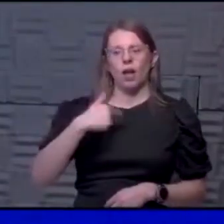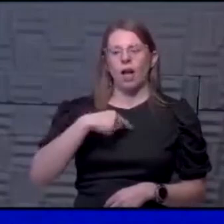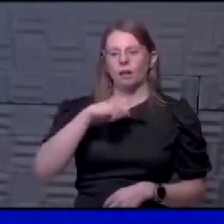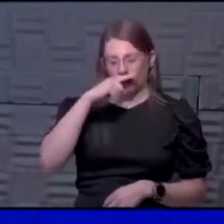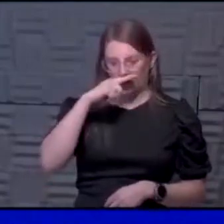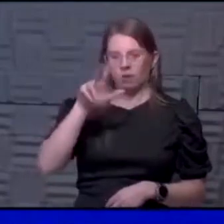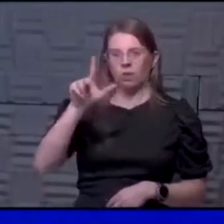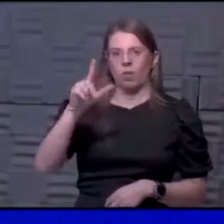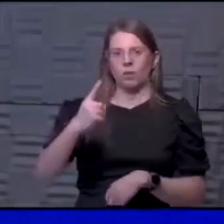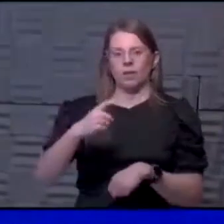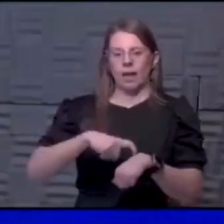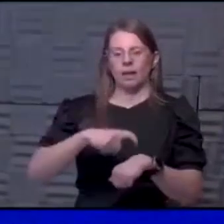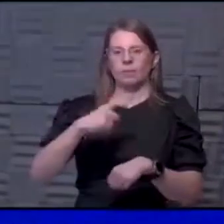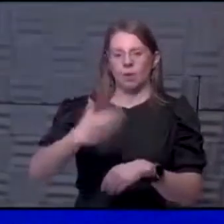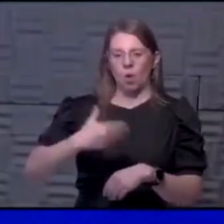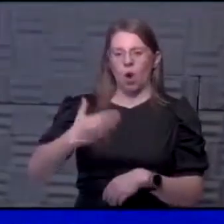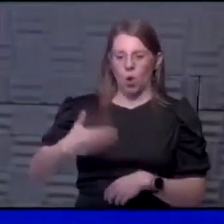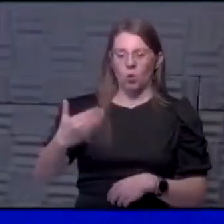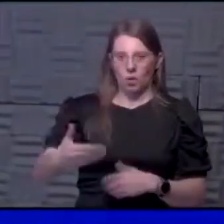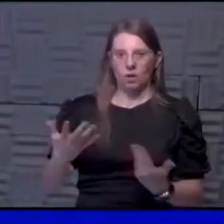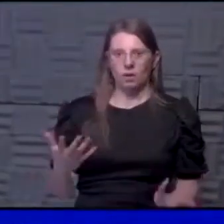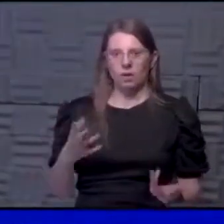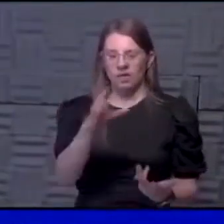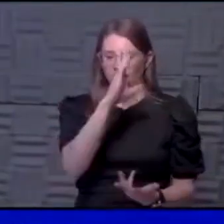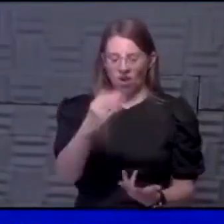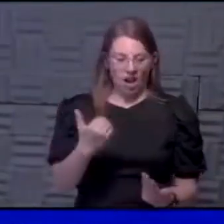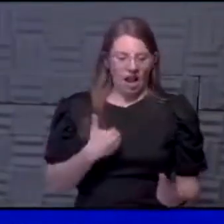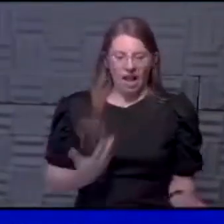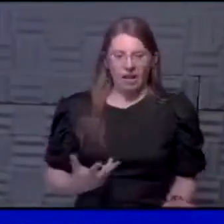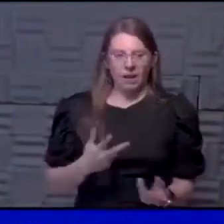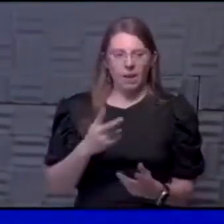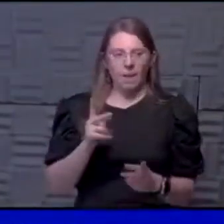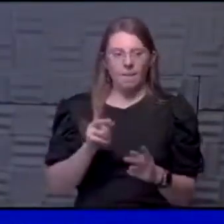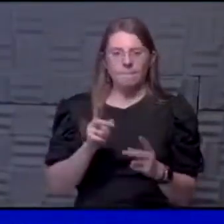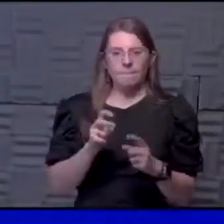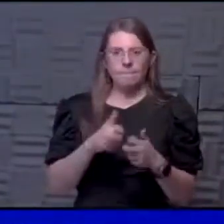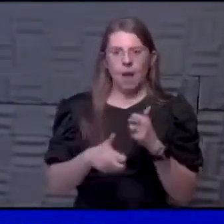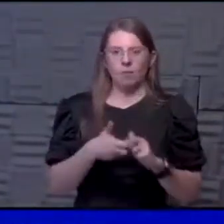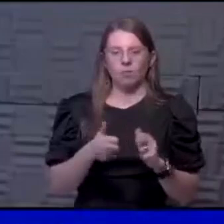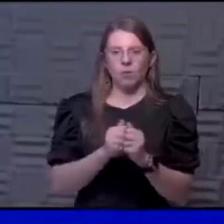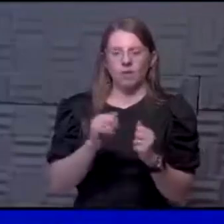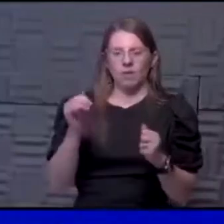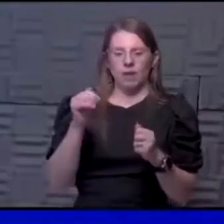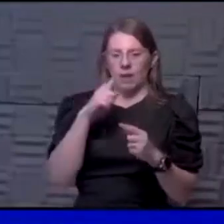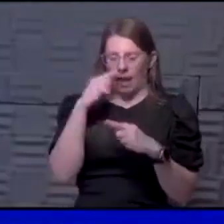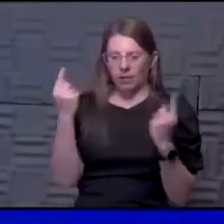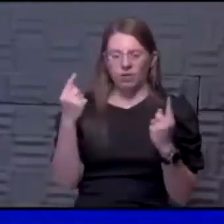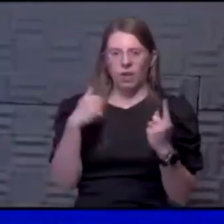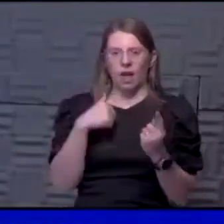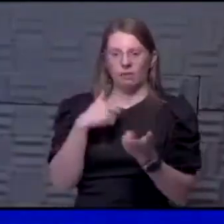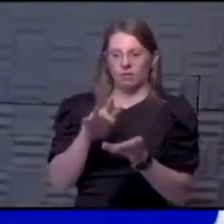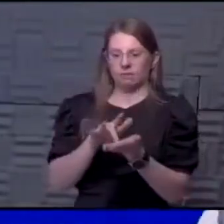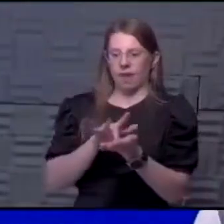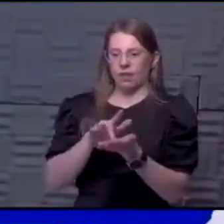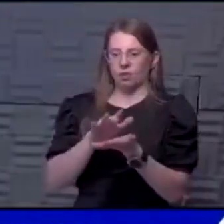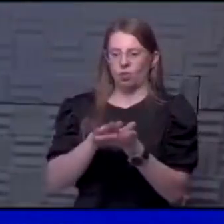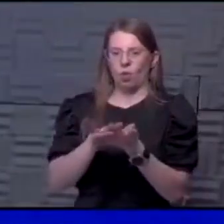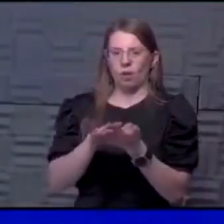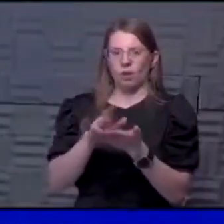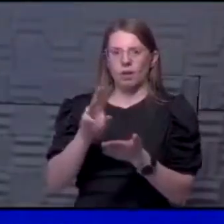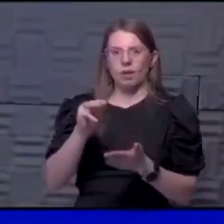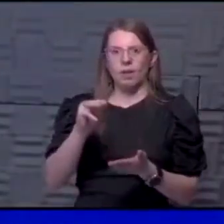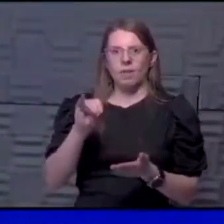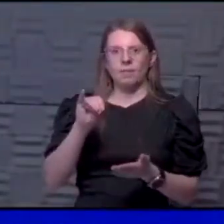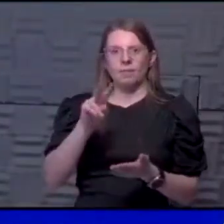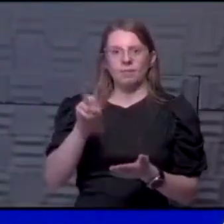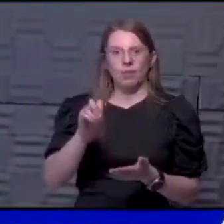sneezed 23 times in a row, and I had never had a problem with allergies, nasal, and then boom, it hit right there. I was at med school at Mizzou, go Tigers, and